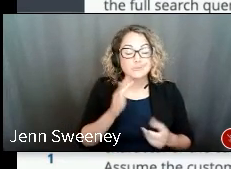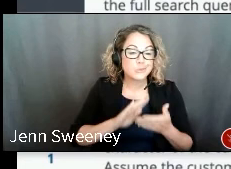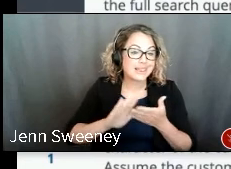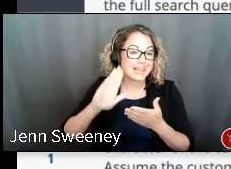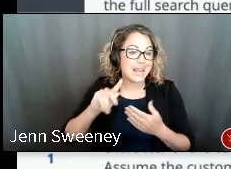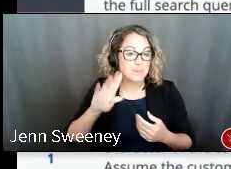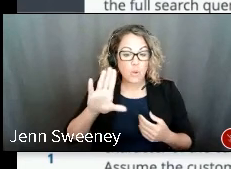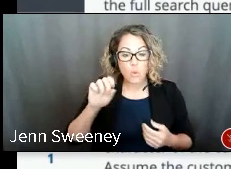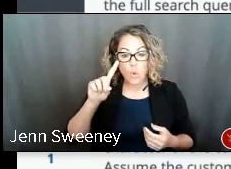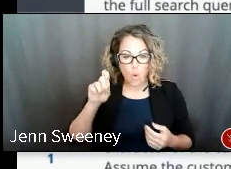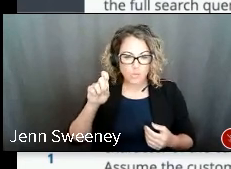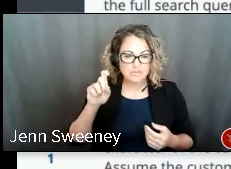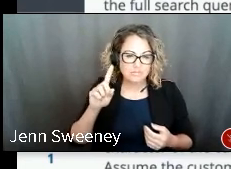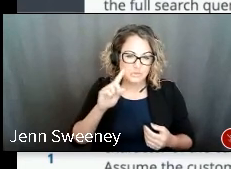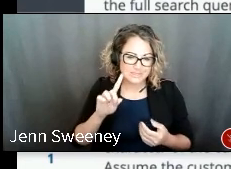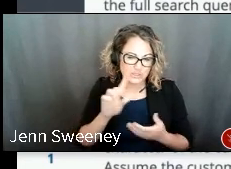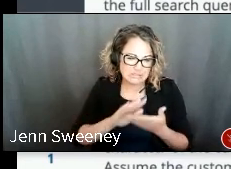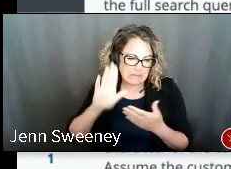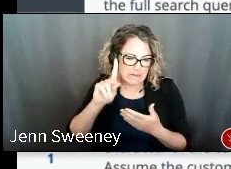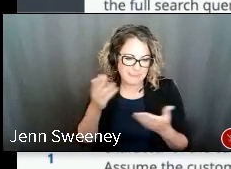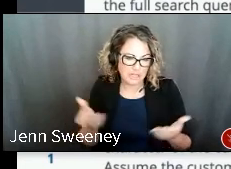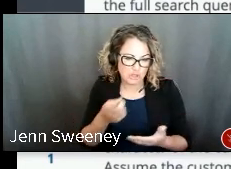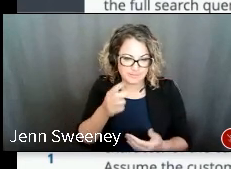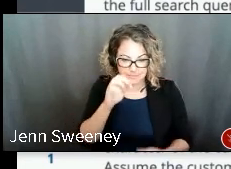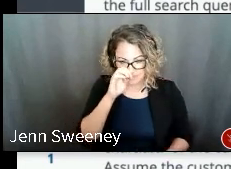example, just remove these.